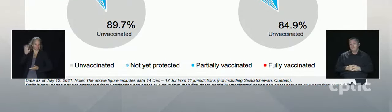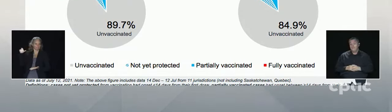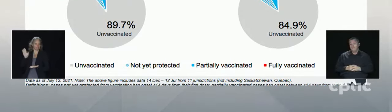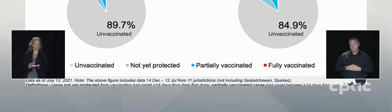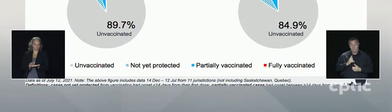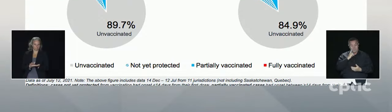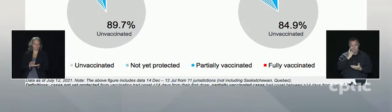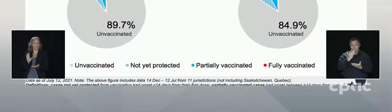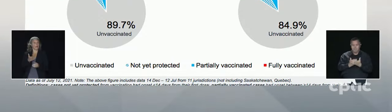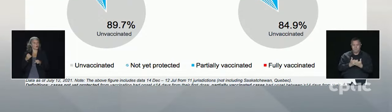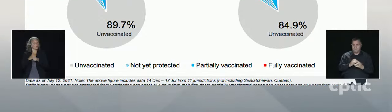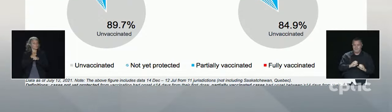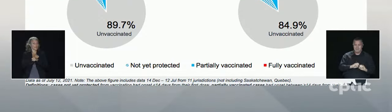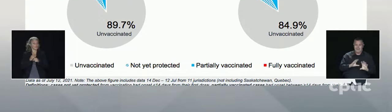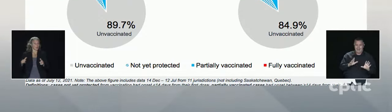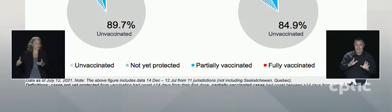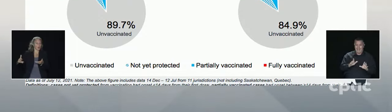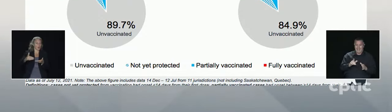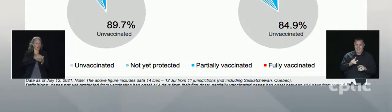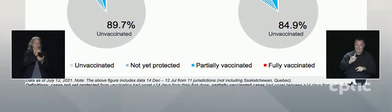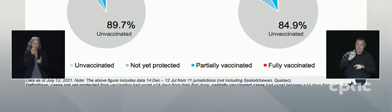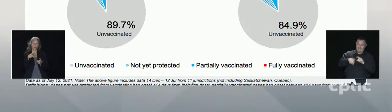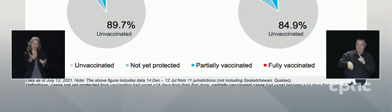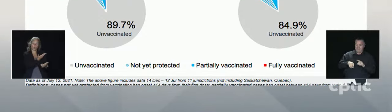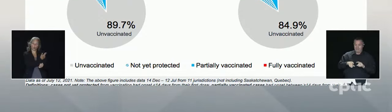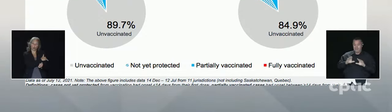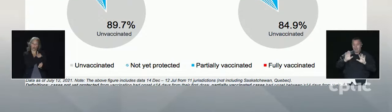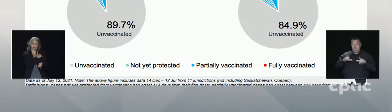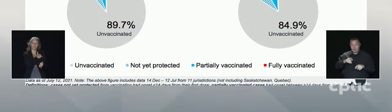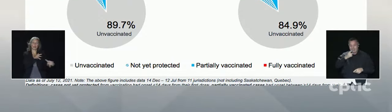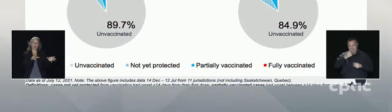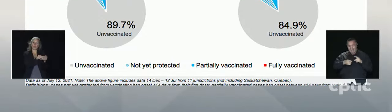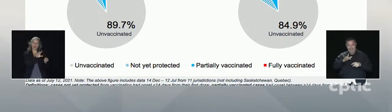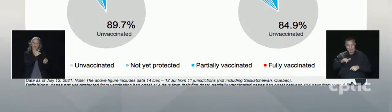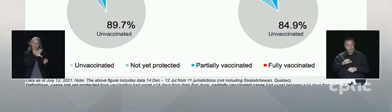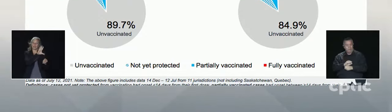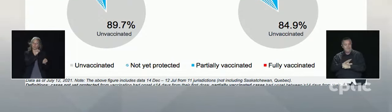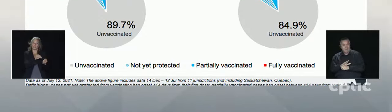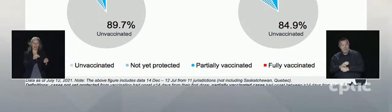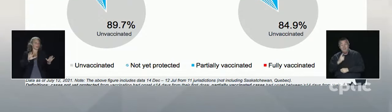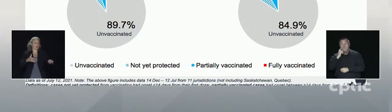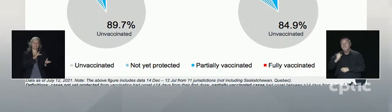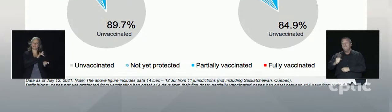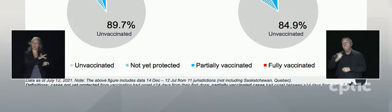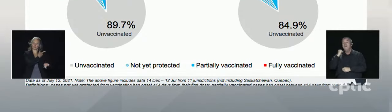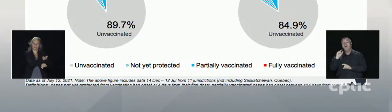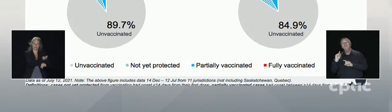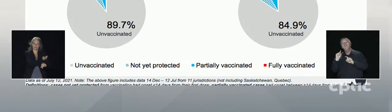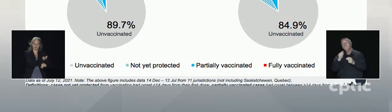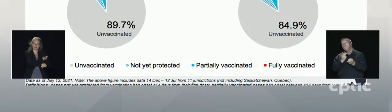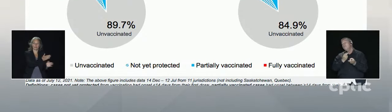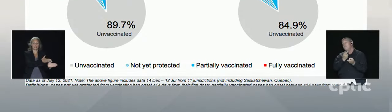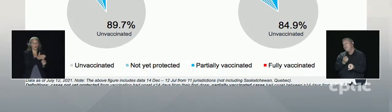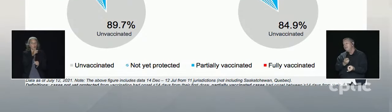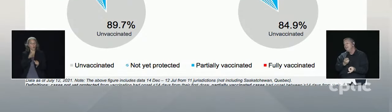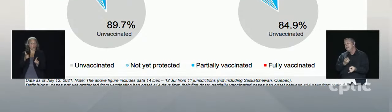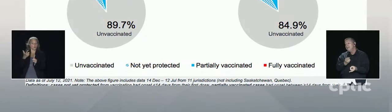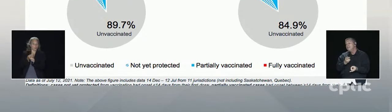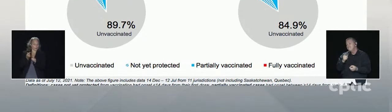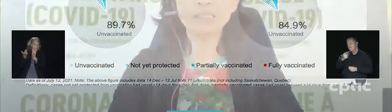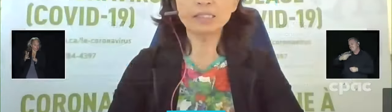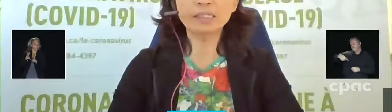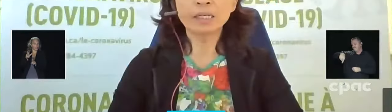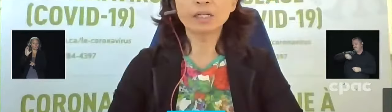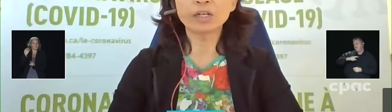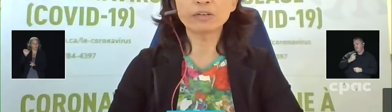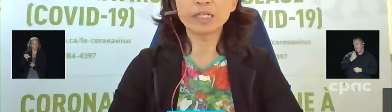that 85% of hospitalized COVID-19 cases were unvaccinated, and only 0.7% of